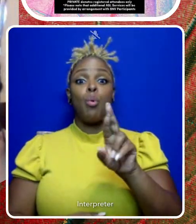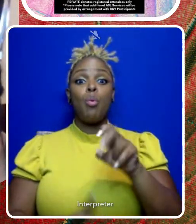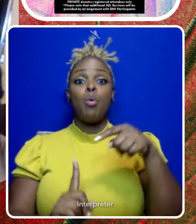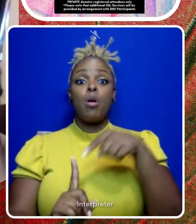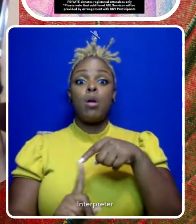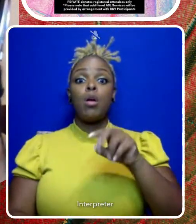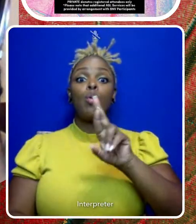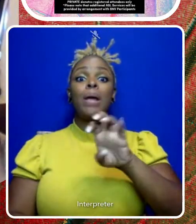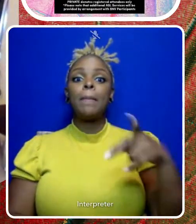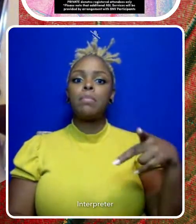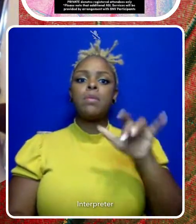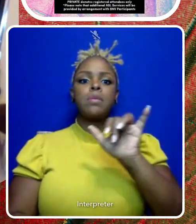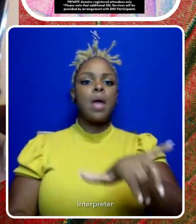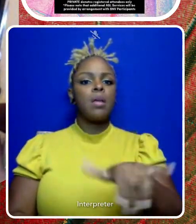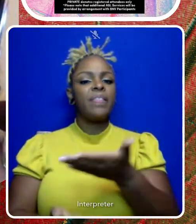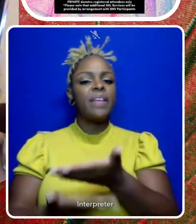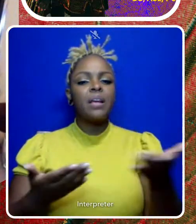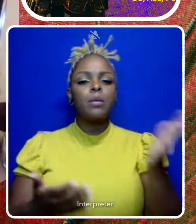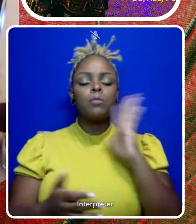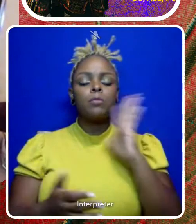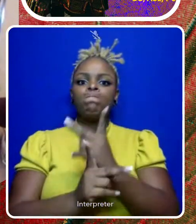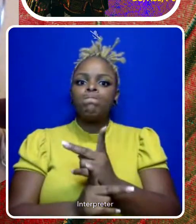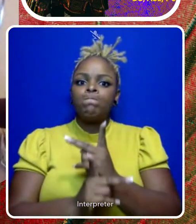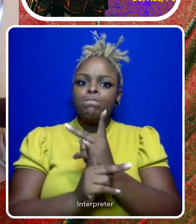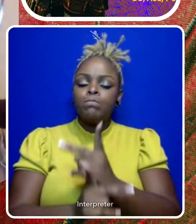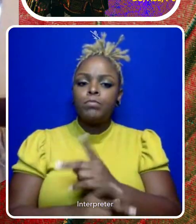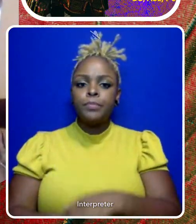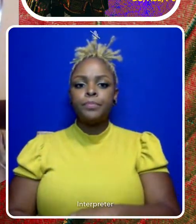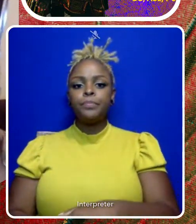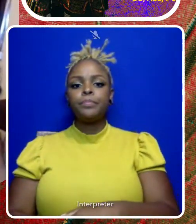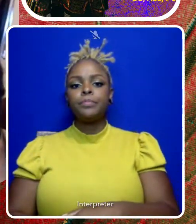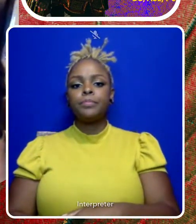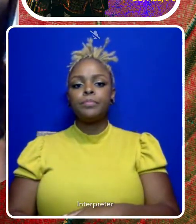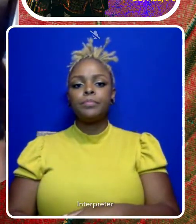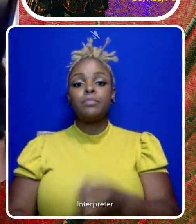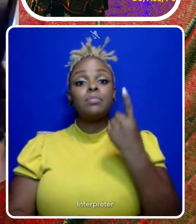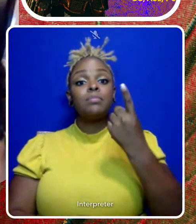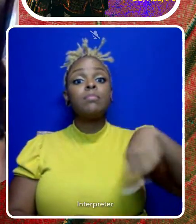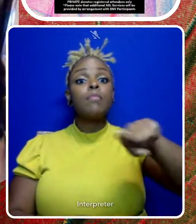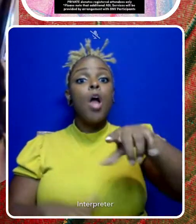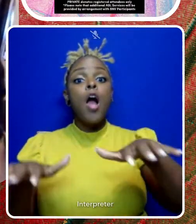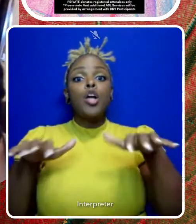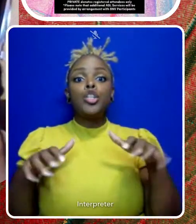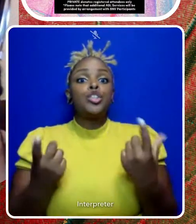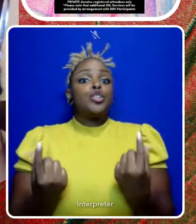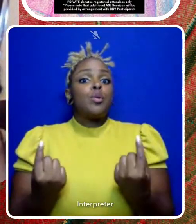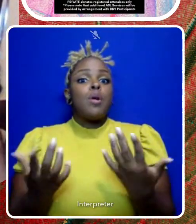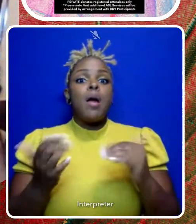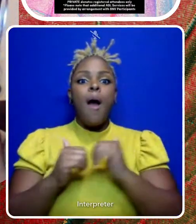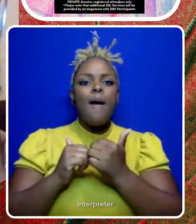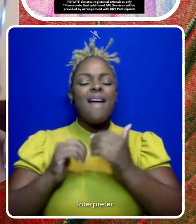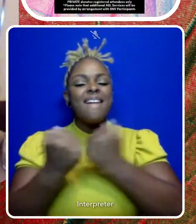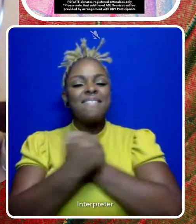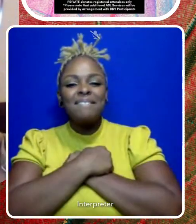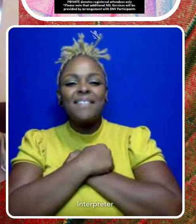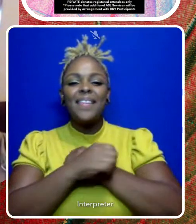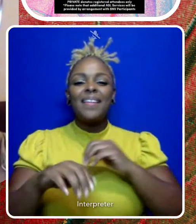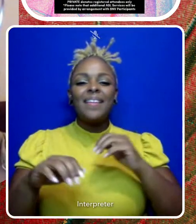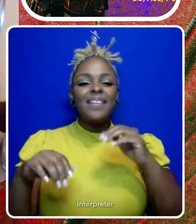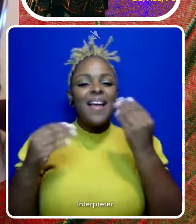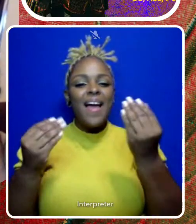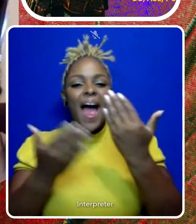show love to all these poets. This can be done by showing love in the chat bar and by doing hand motions, while on mute, send some love, send